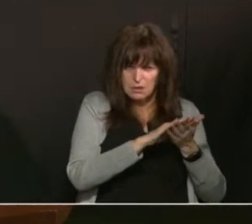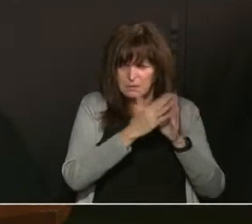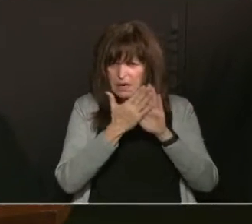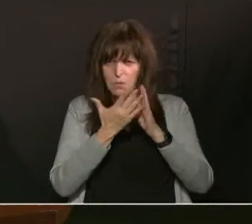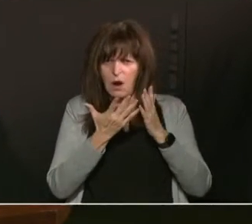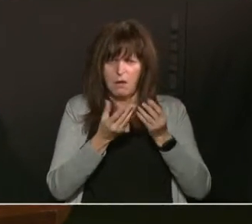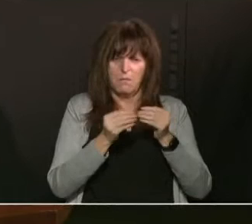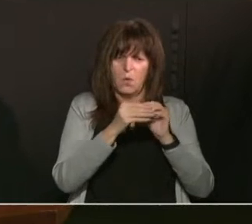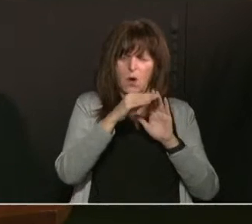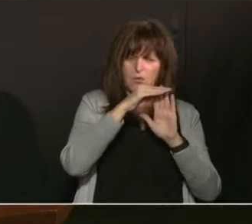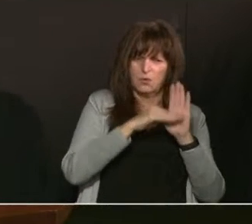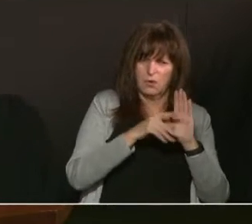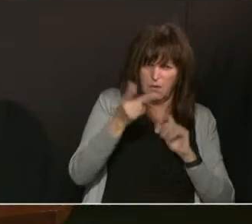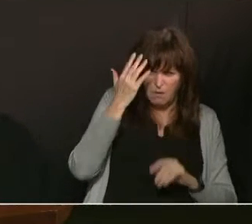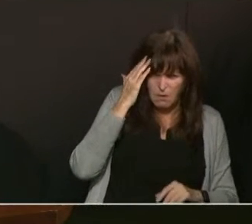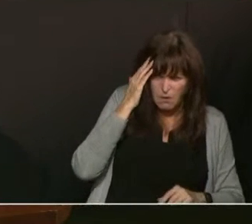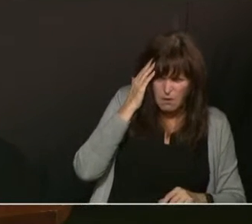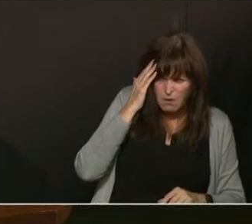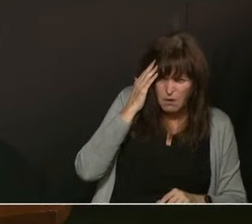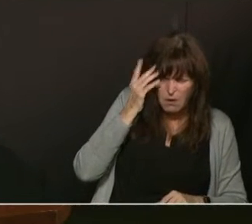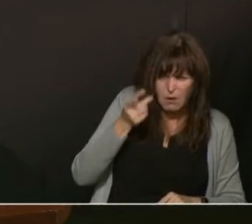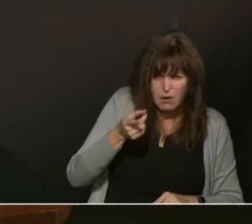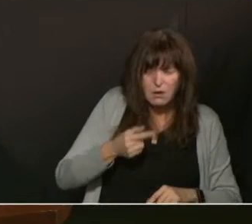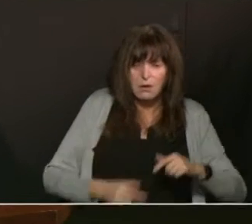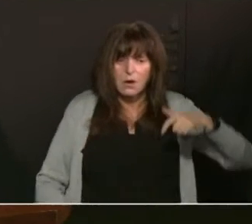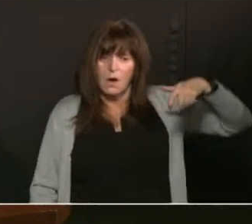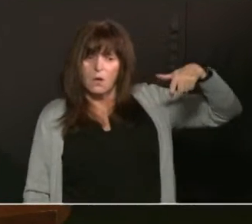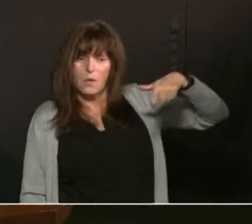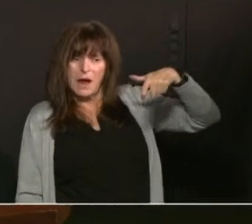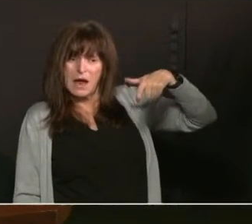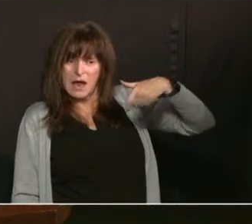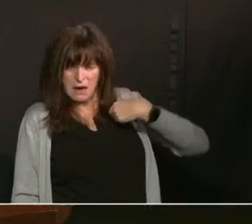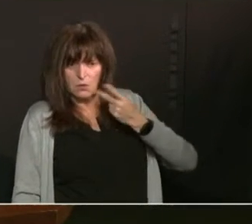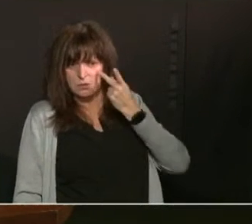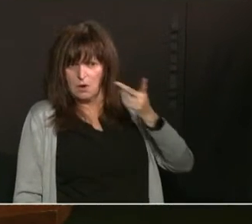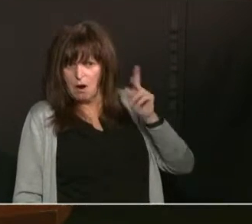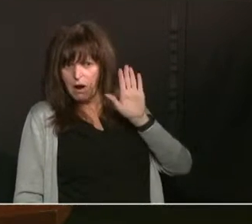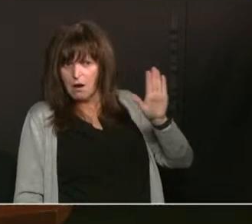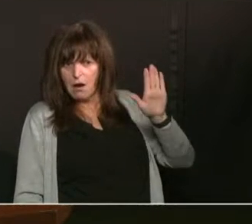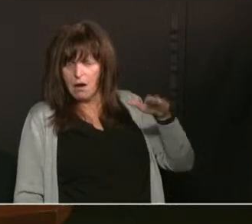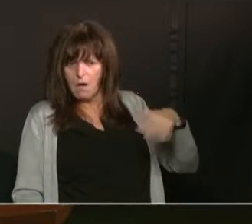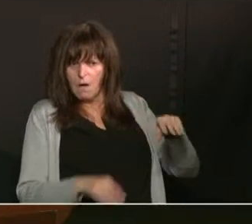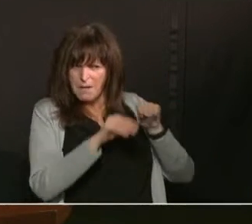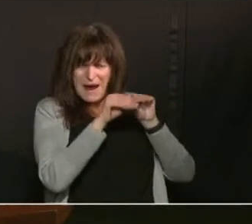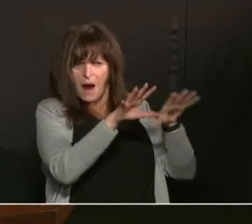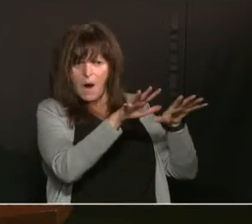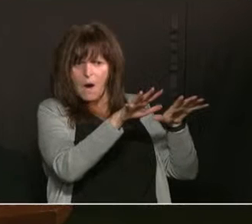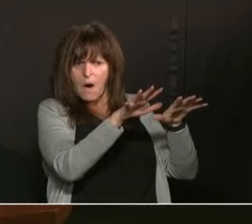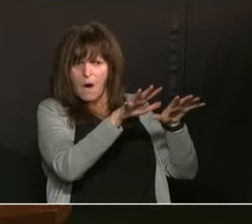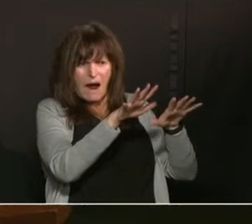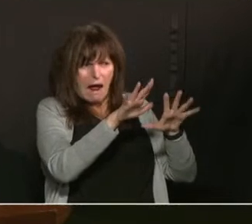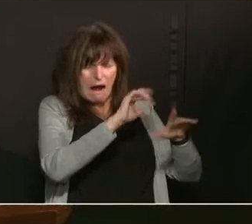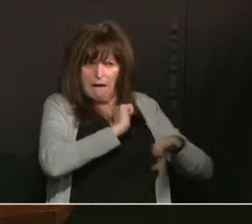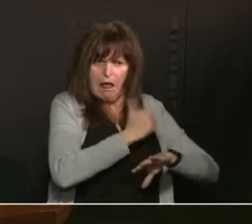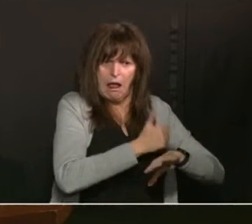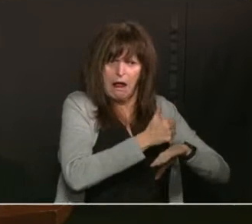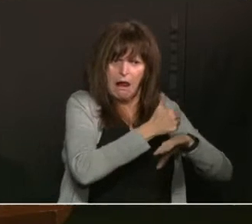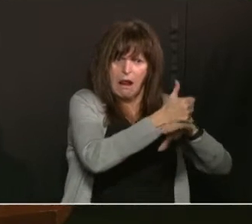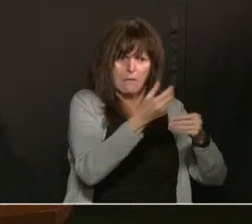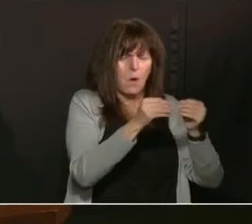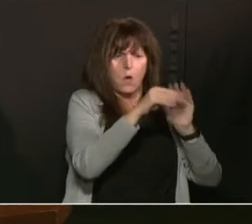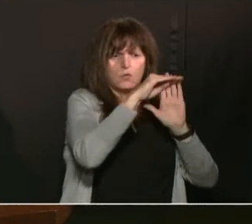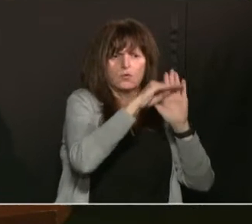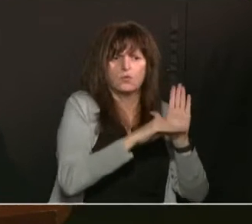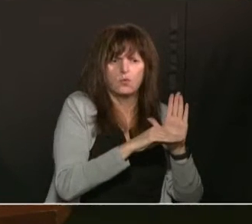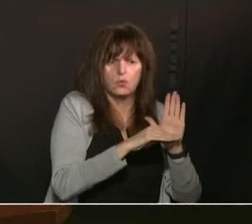big explosion in cases, and they did add more restrictions. So what will you be looking at when you're